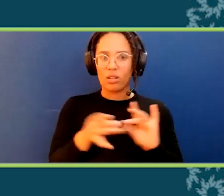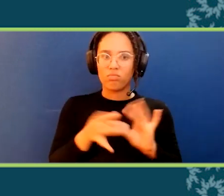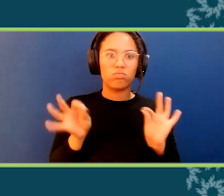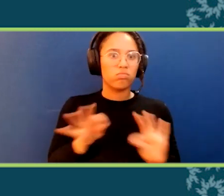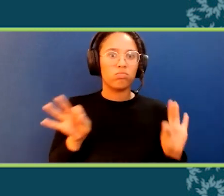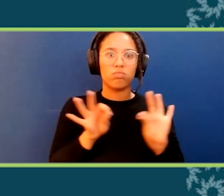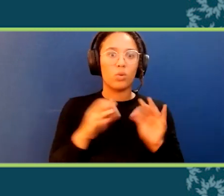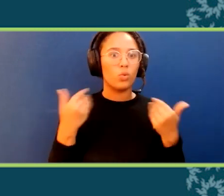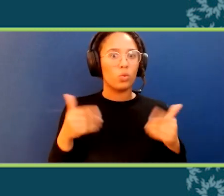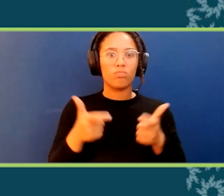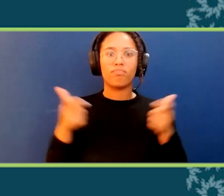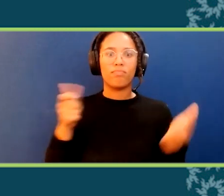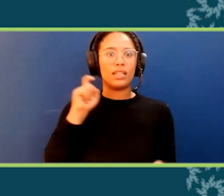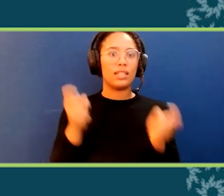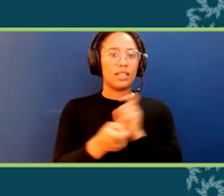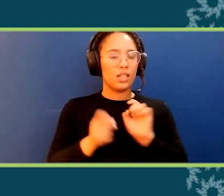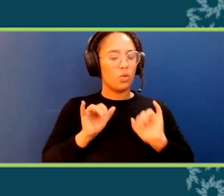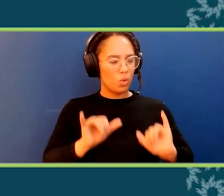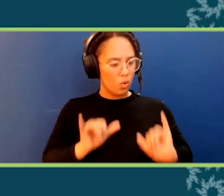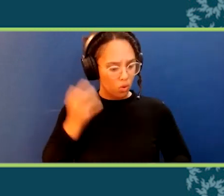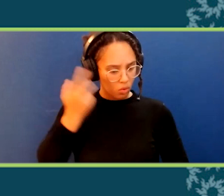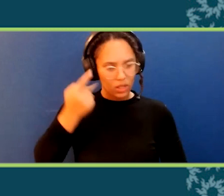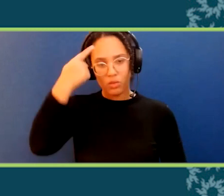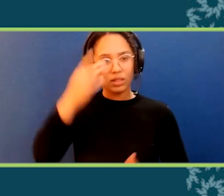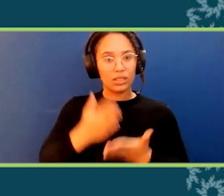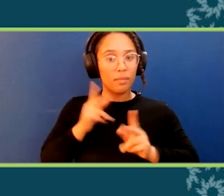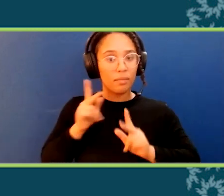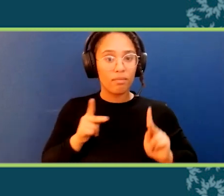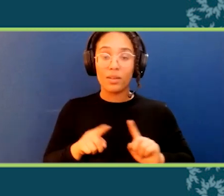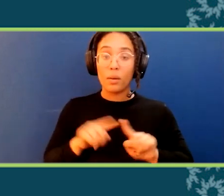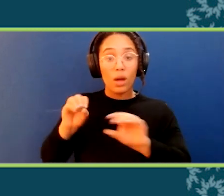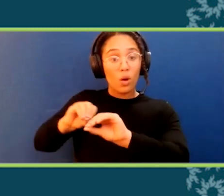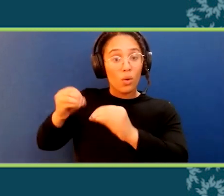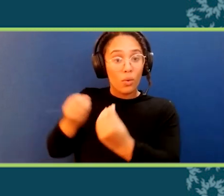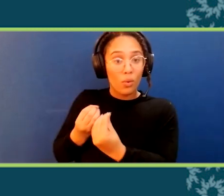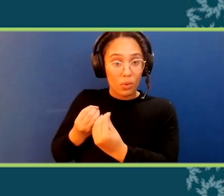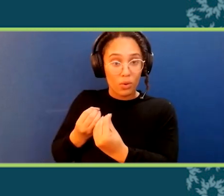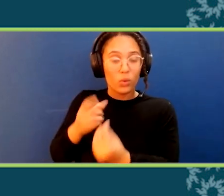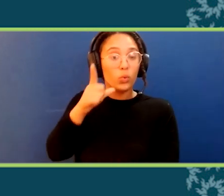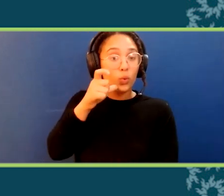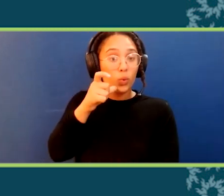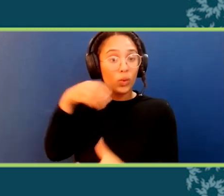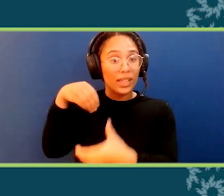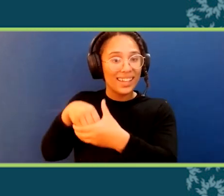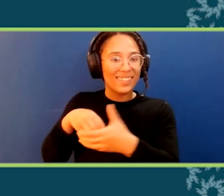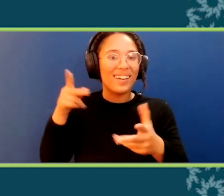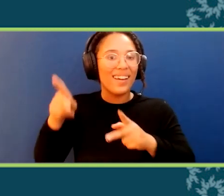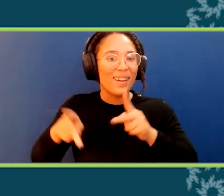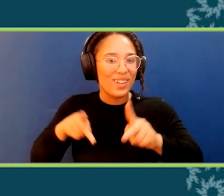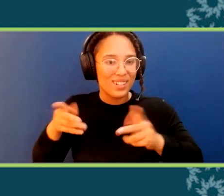revolutionary for some of us, that organizations are actually made up of people.